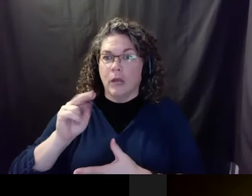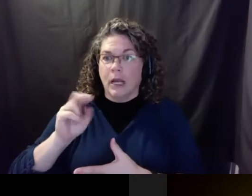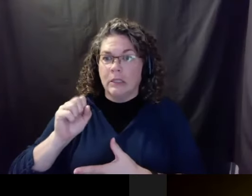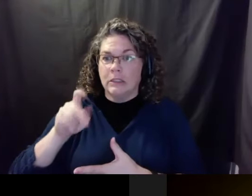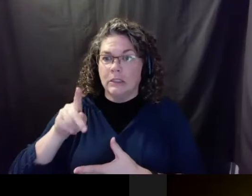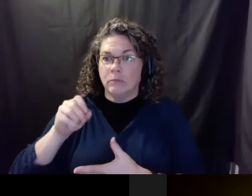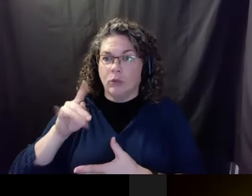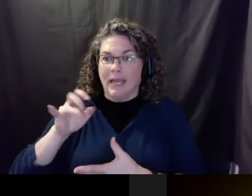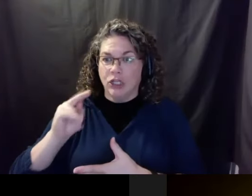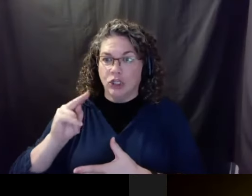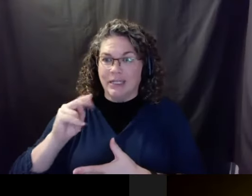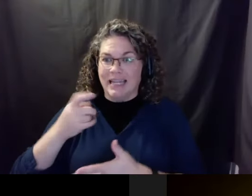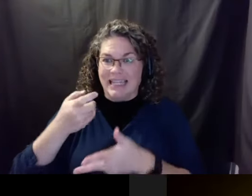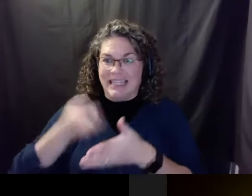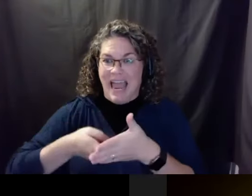Continuation Amendment.